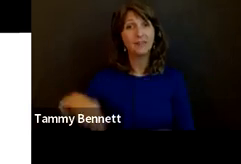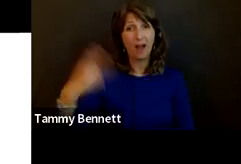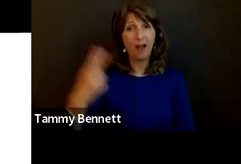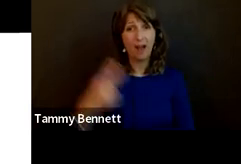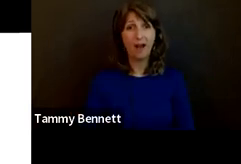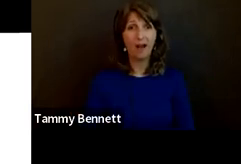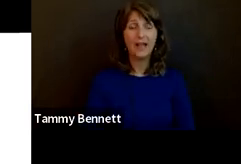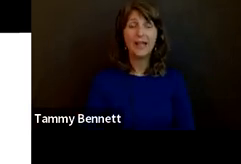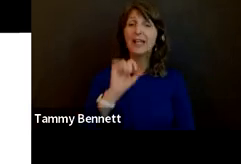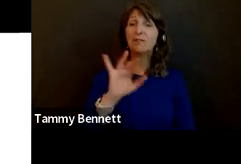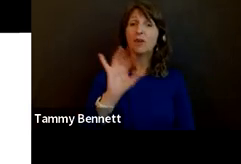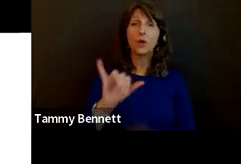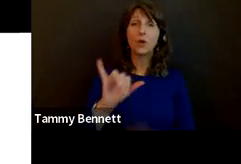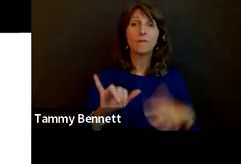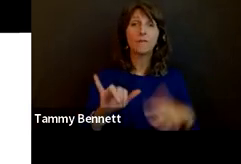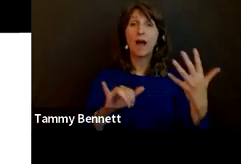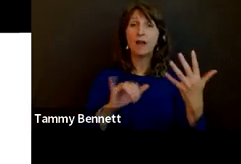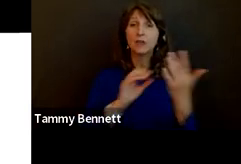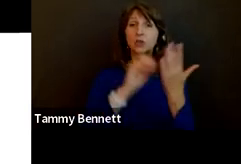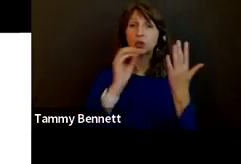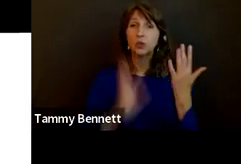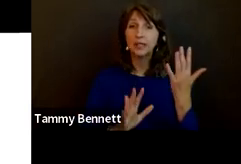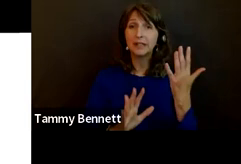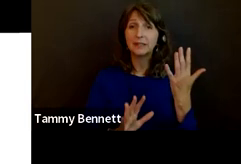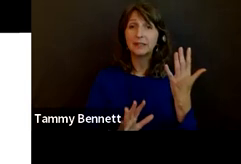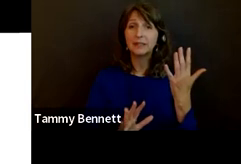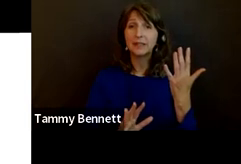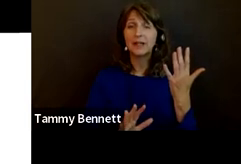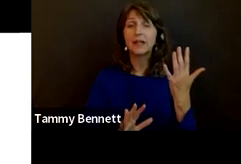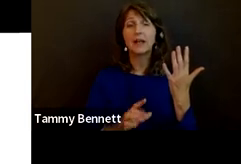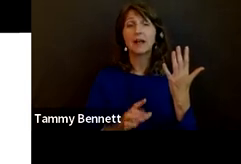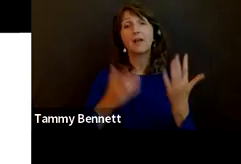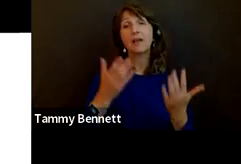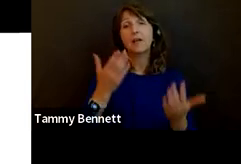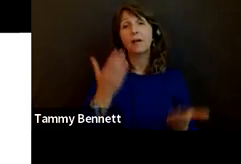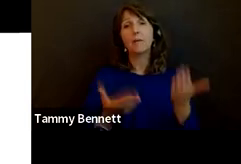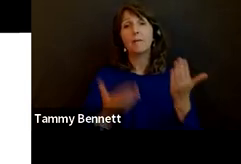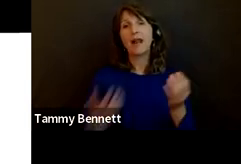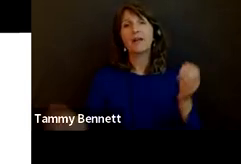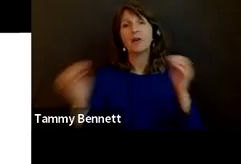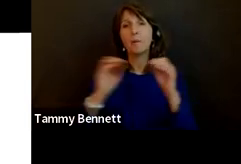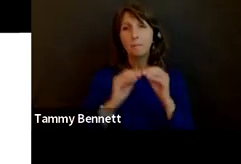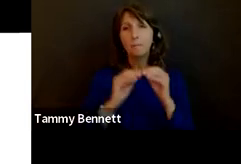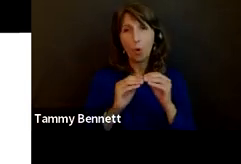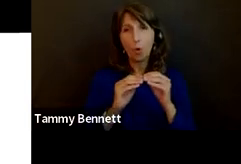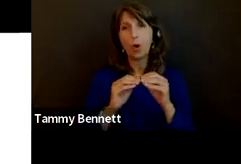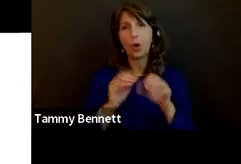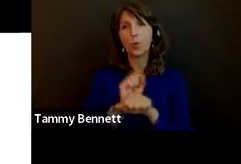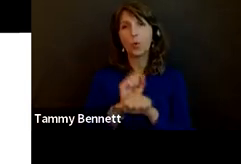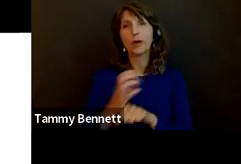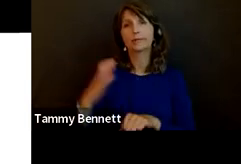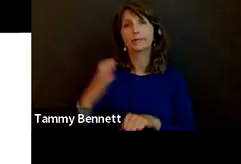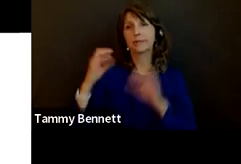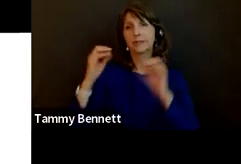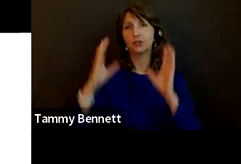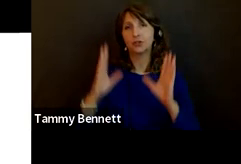if those 5 only make up the whole of the caseload, there could be more work actually placed on the teachers. And then more experienced educators